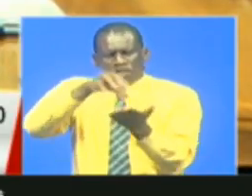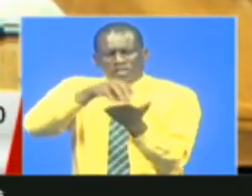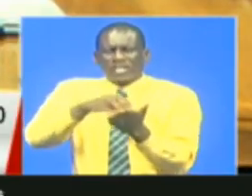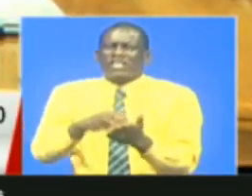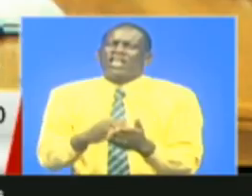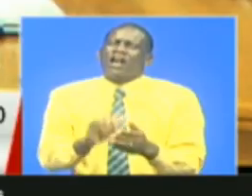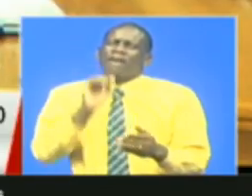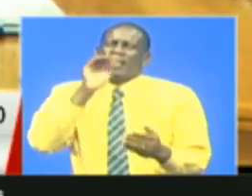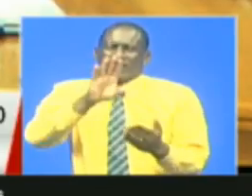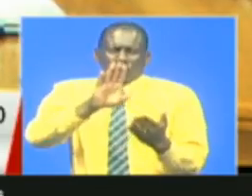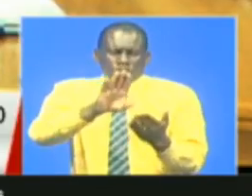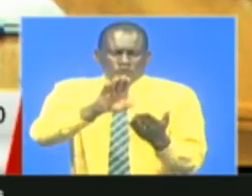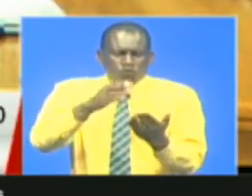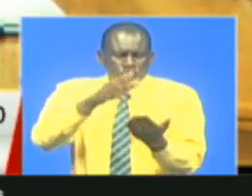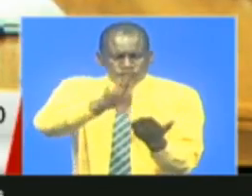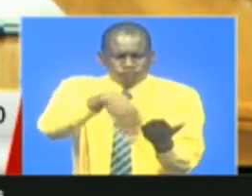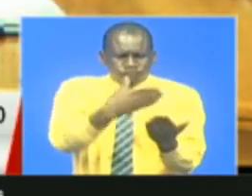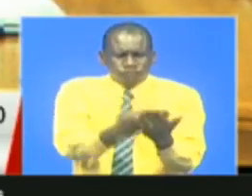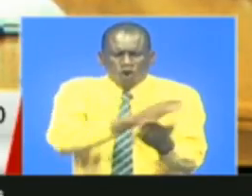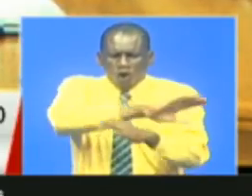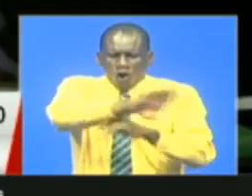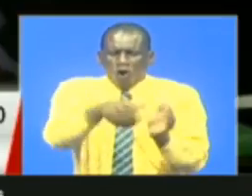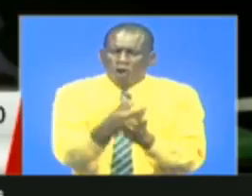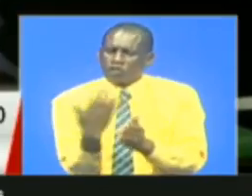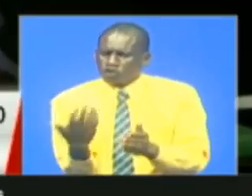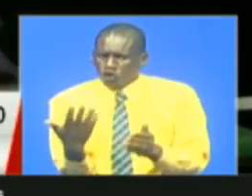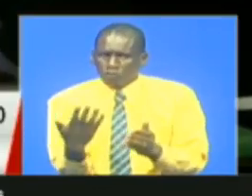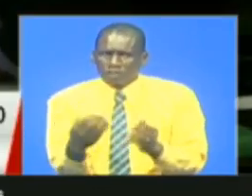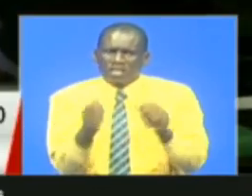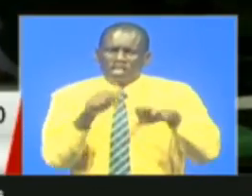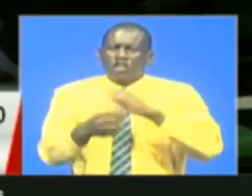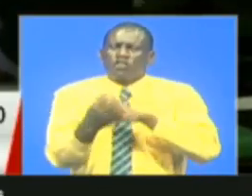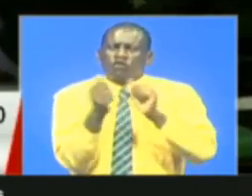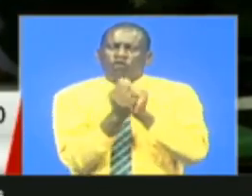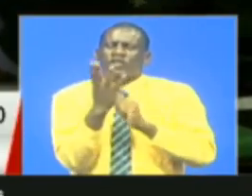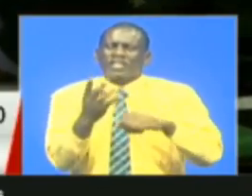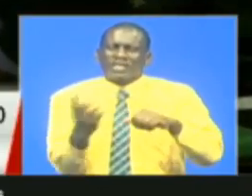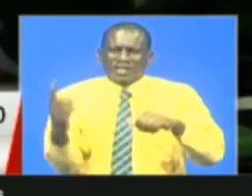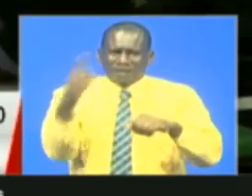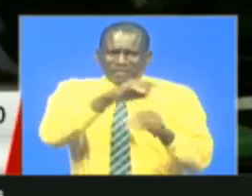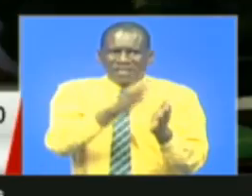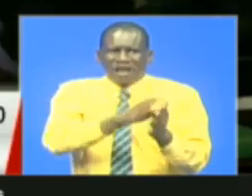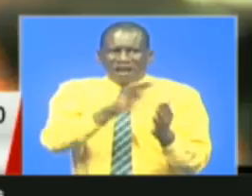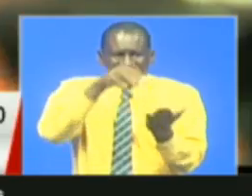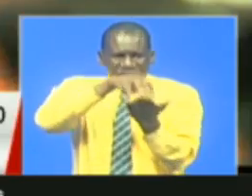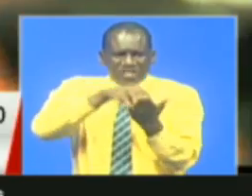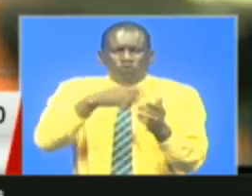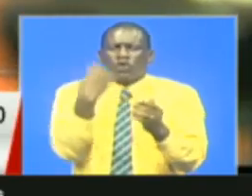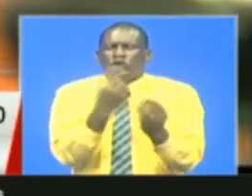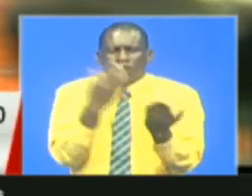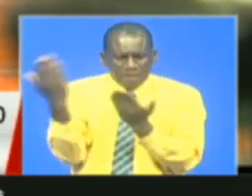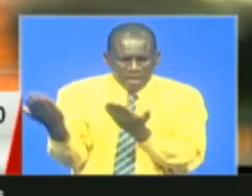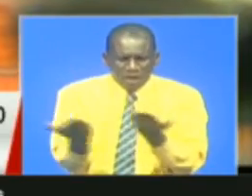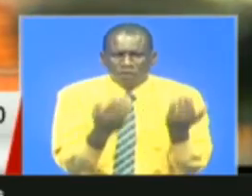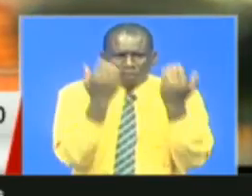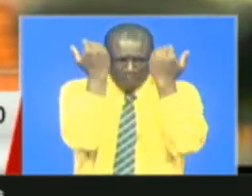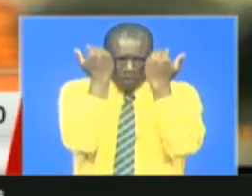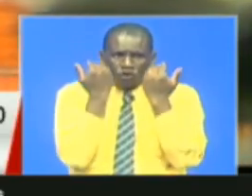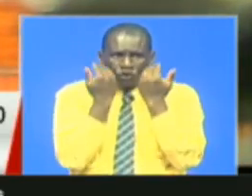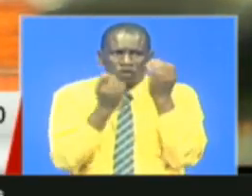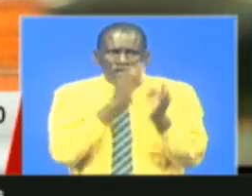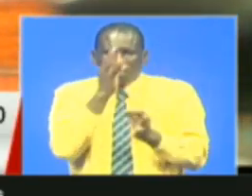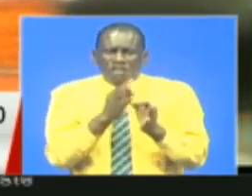supplementary documentation within 14 days, while an additional petition will only be allowed by the court if filed within